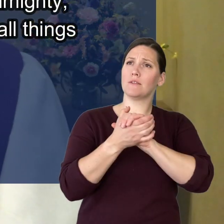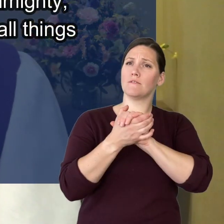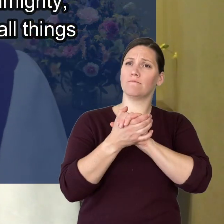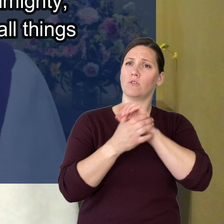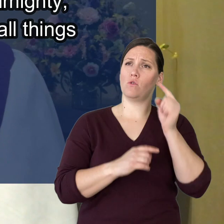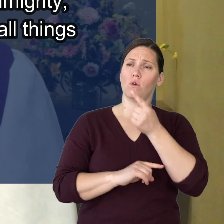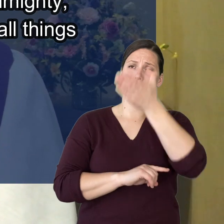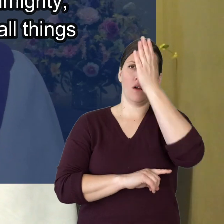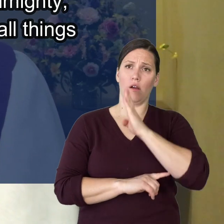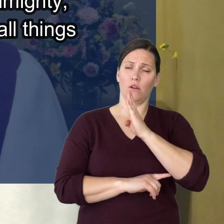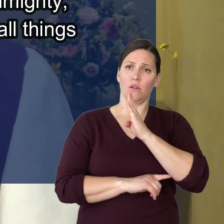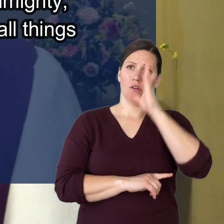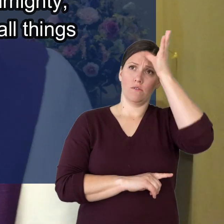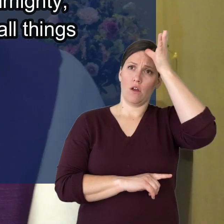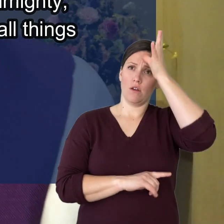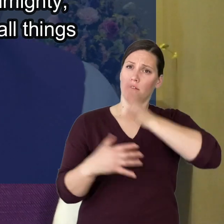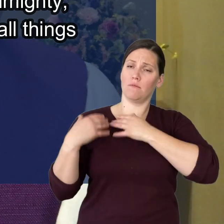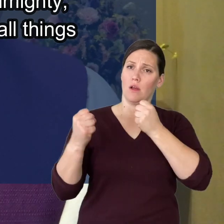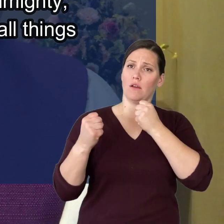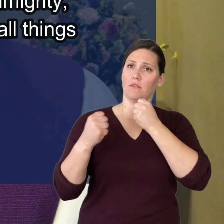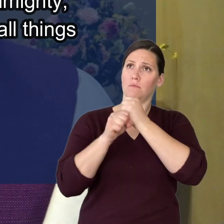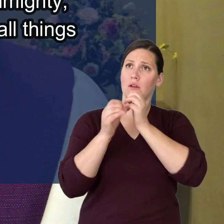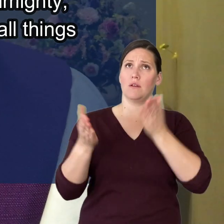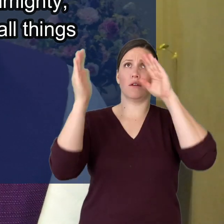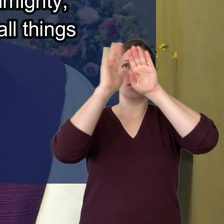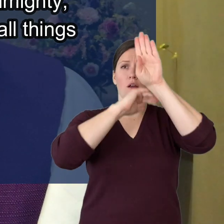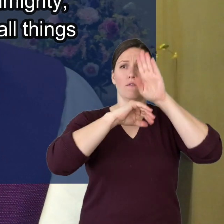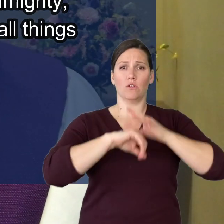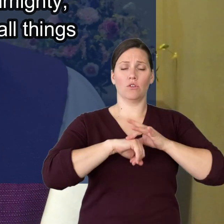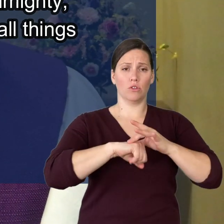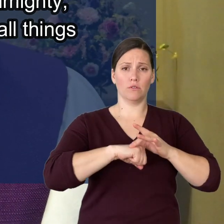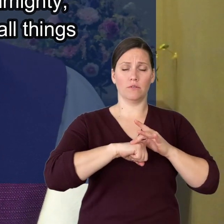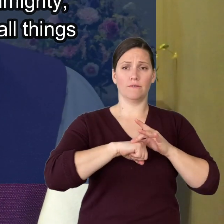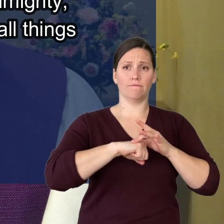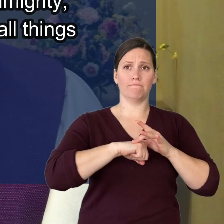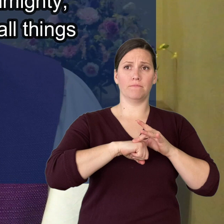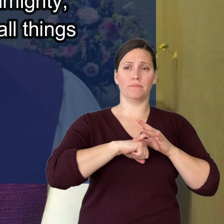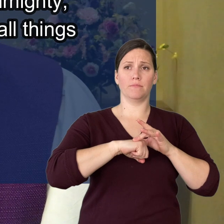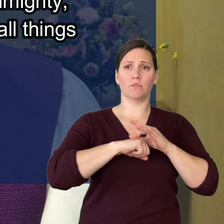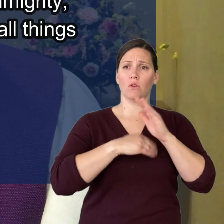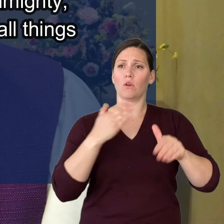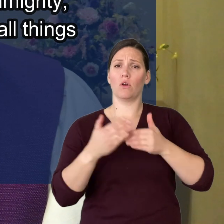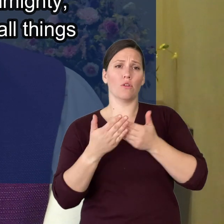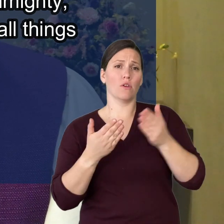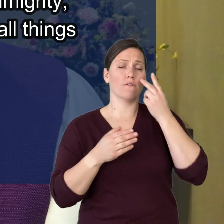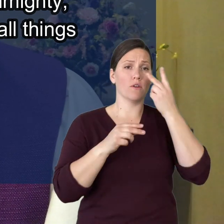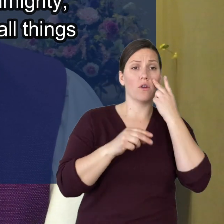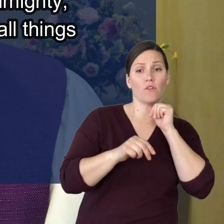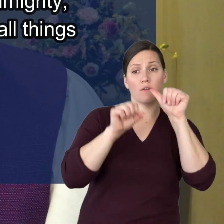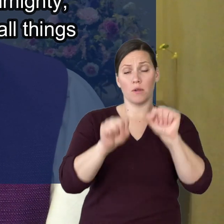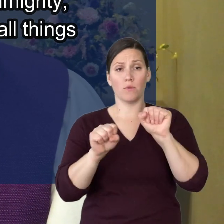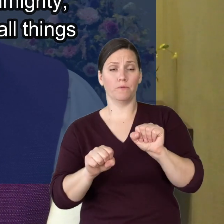I believe in one God, the Father Almighty, maker of heaven and earth, and of